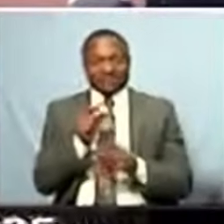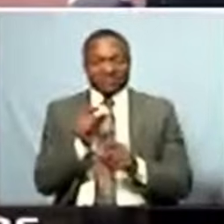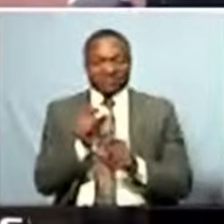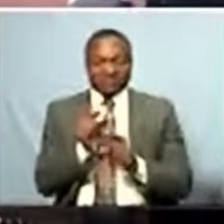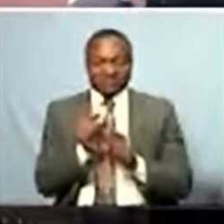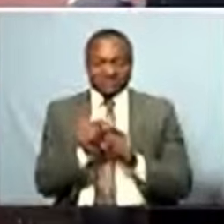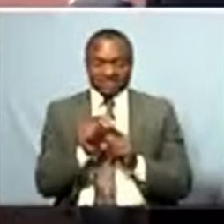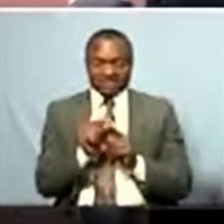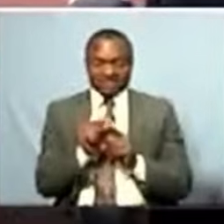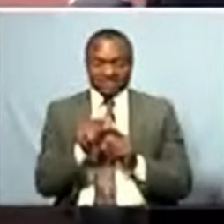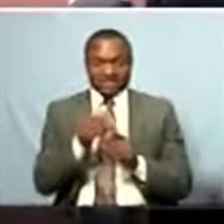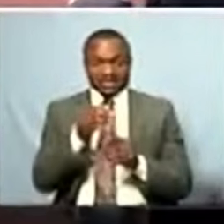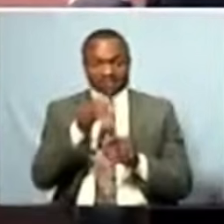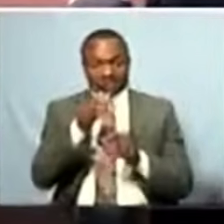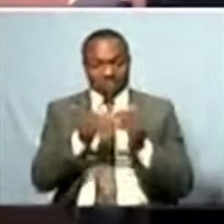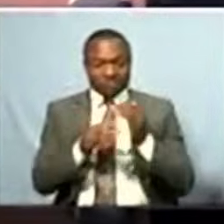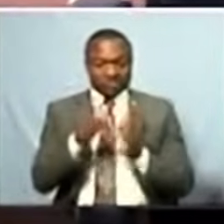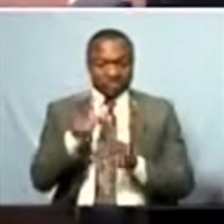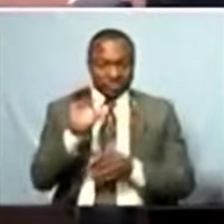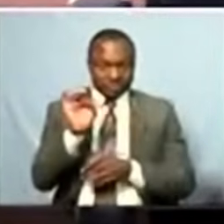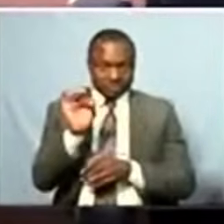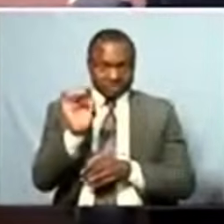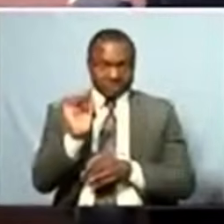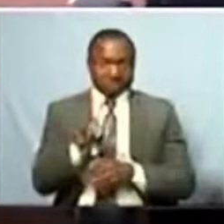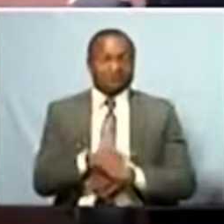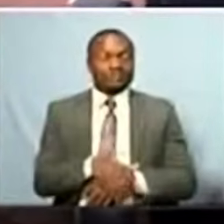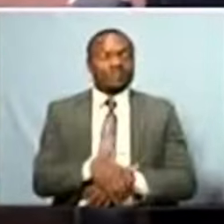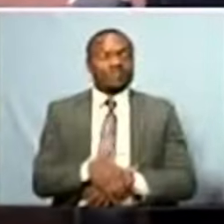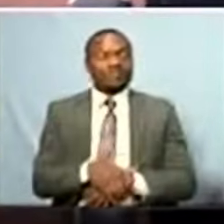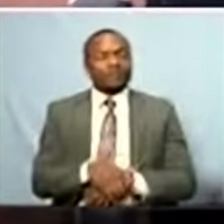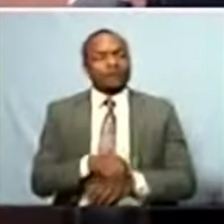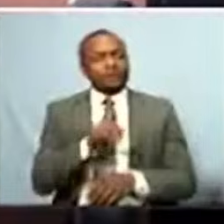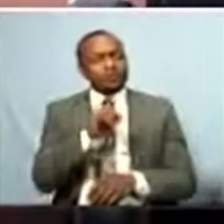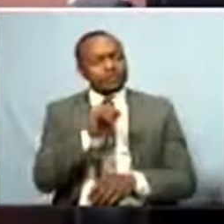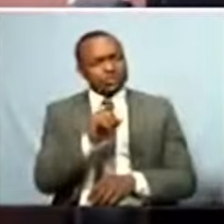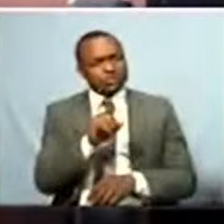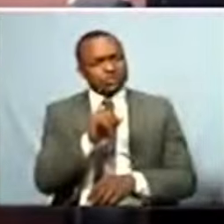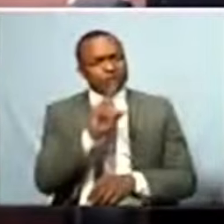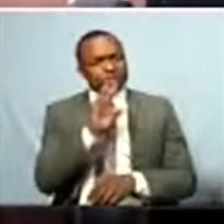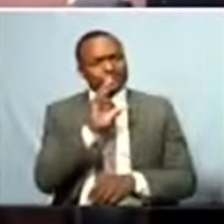clause 18. When you talked of